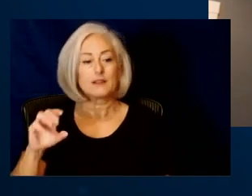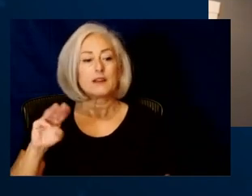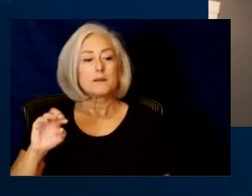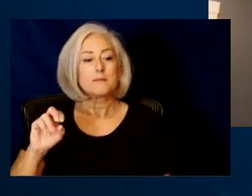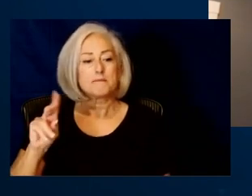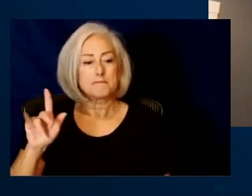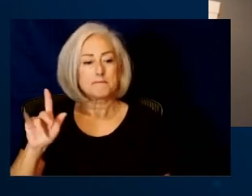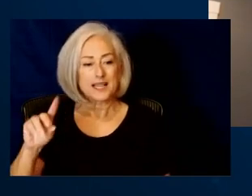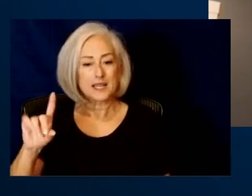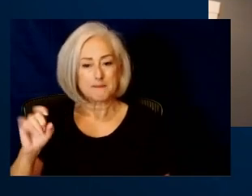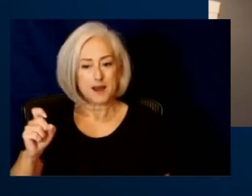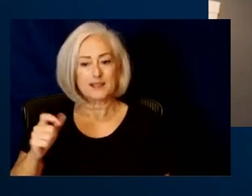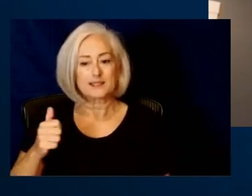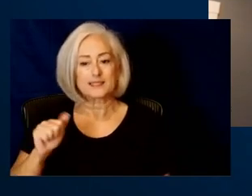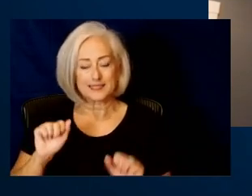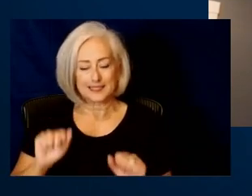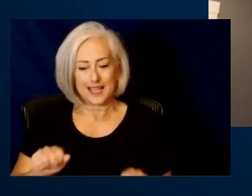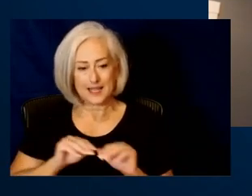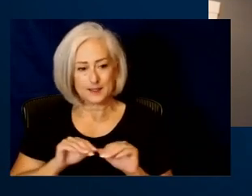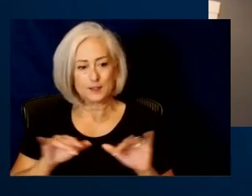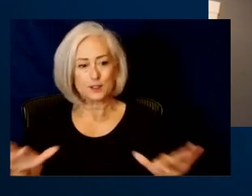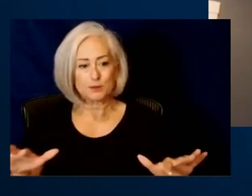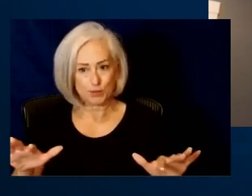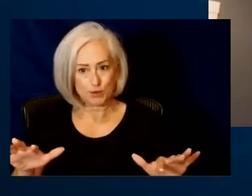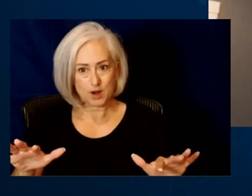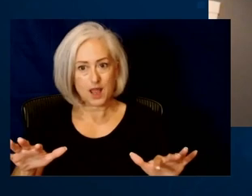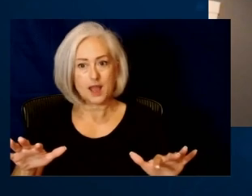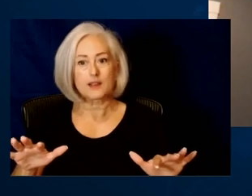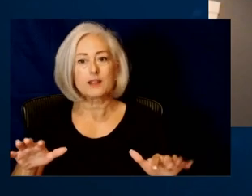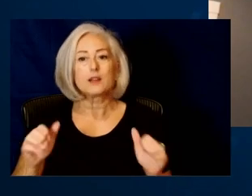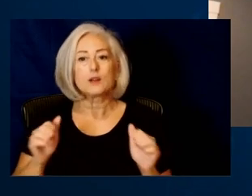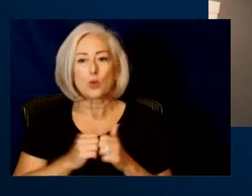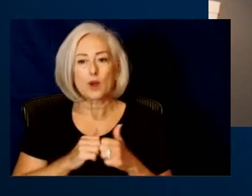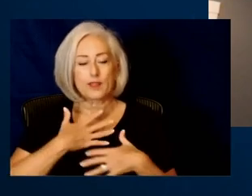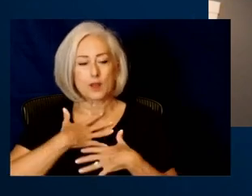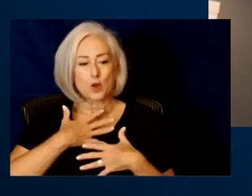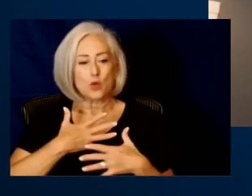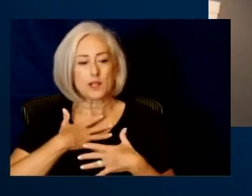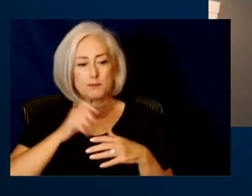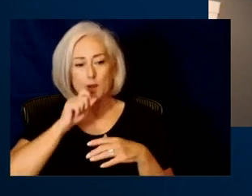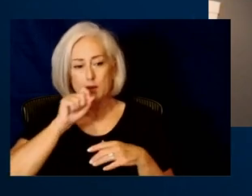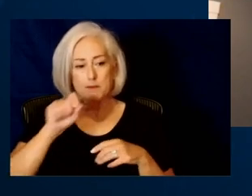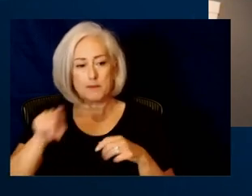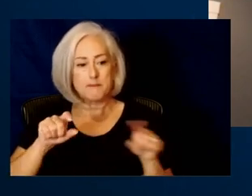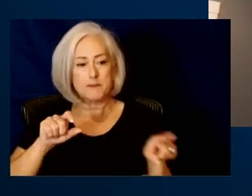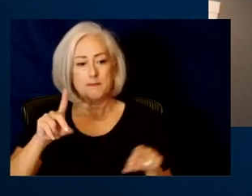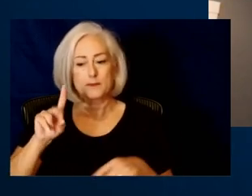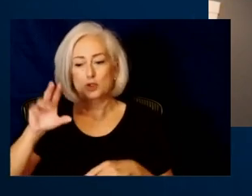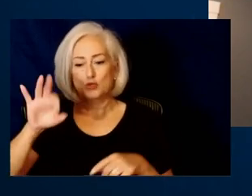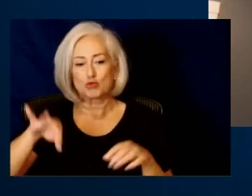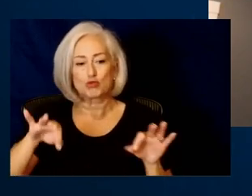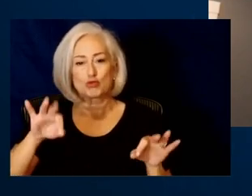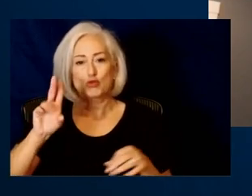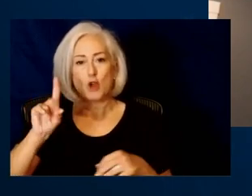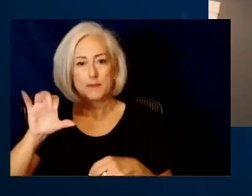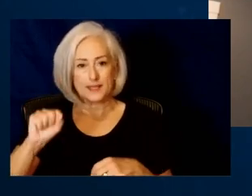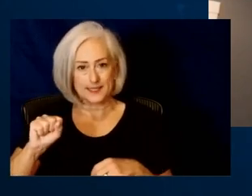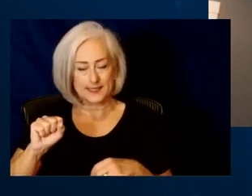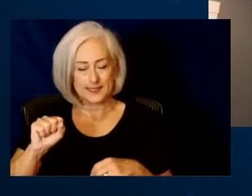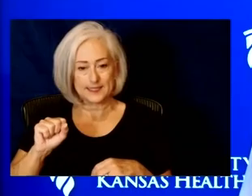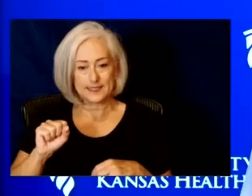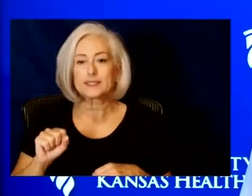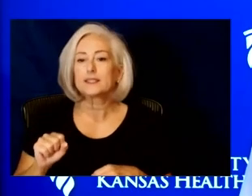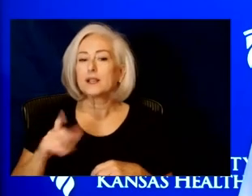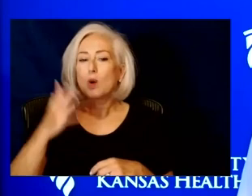droplets. So why aren't we masking for monkeypox? Well, it could be spread in respiratory droplets, yes. But it takes like 3 hours. Yes, you had a very